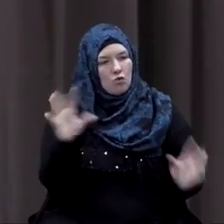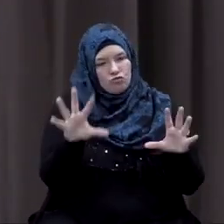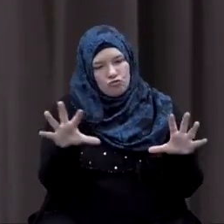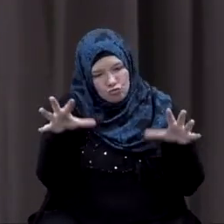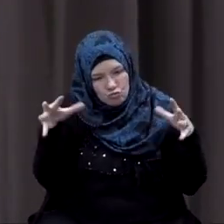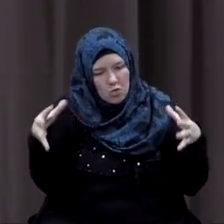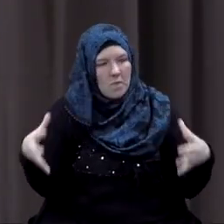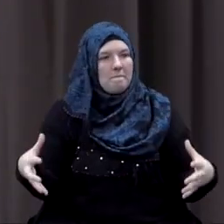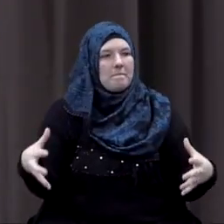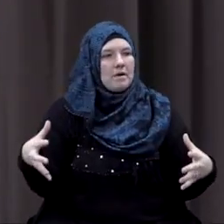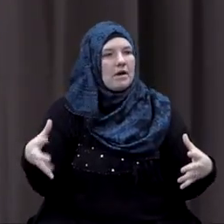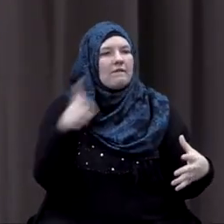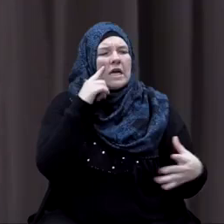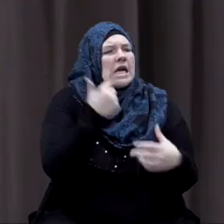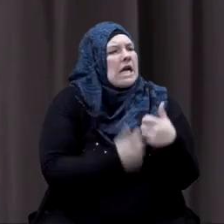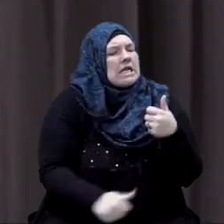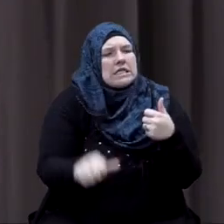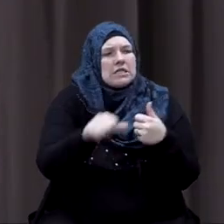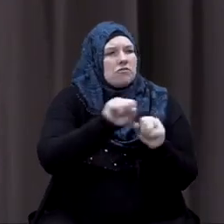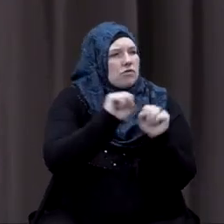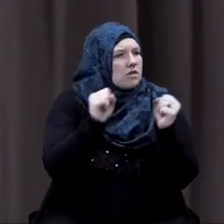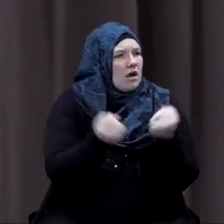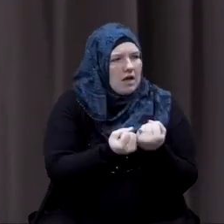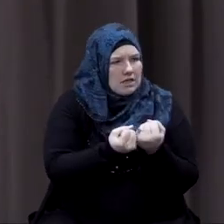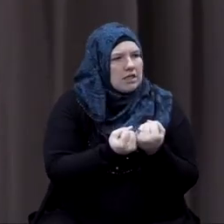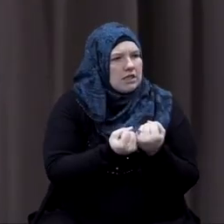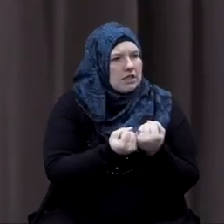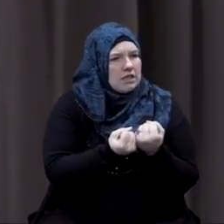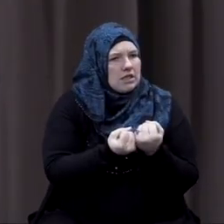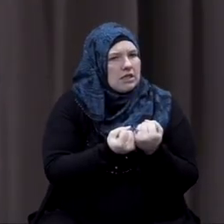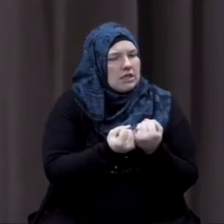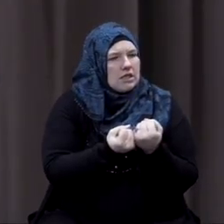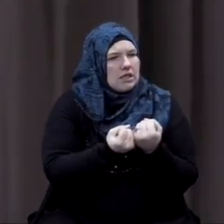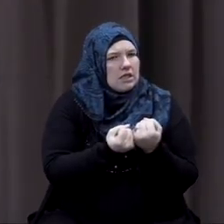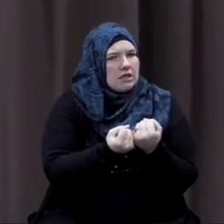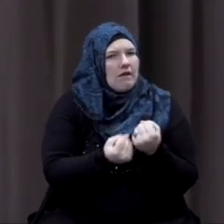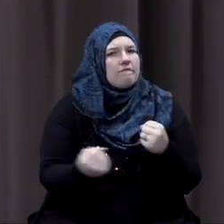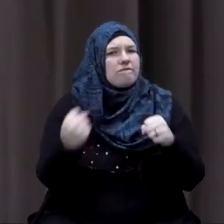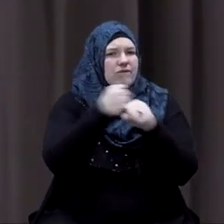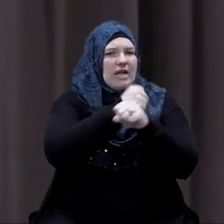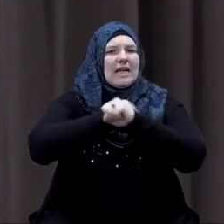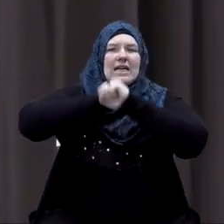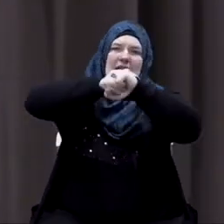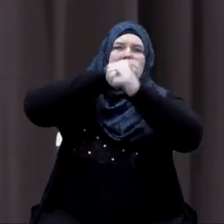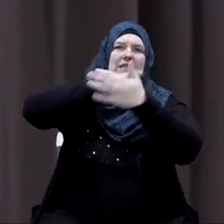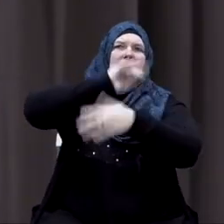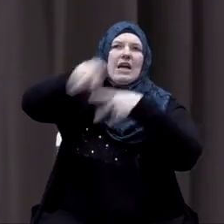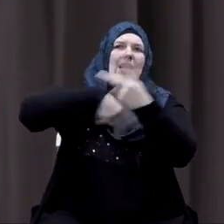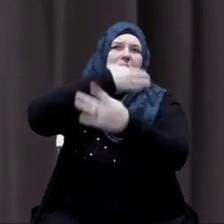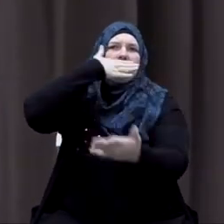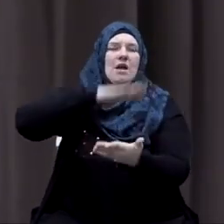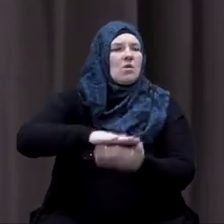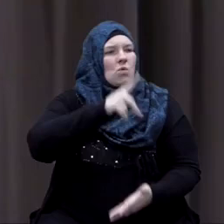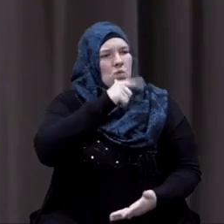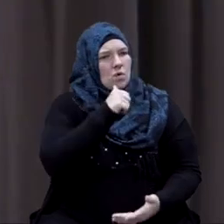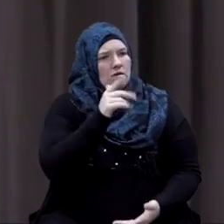group of any society standing up against all of these types of corruptions?